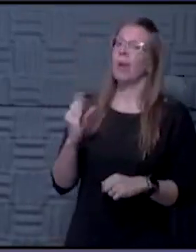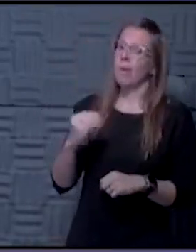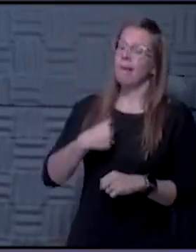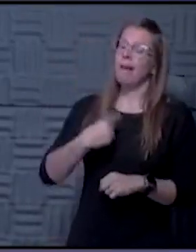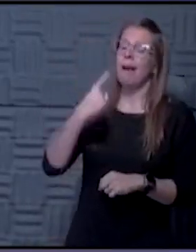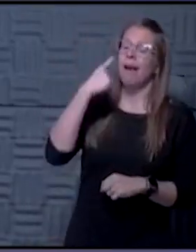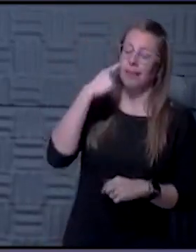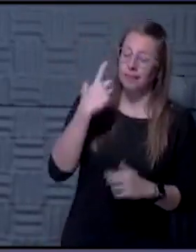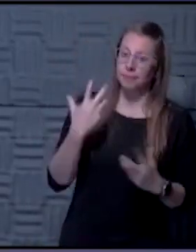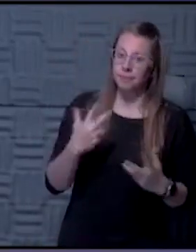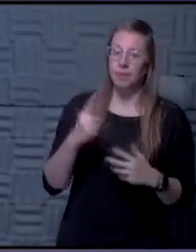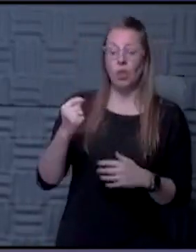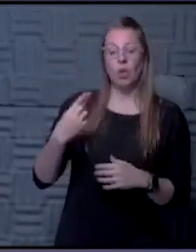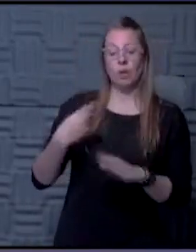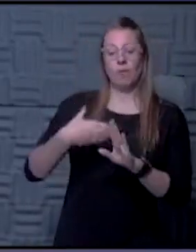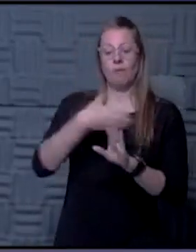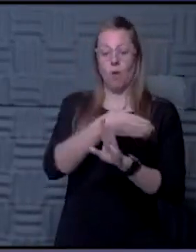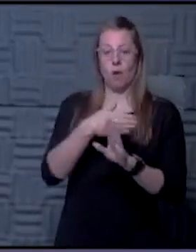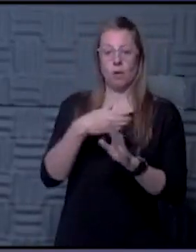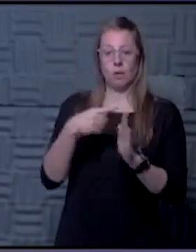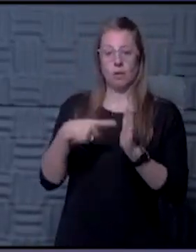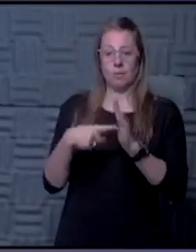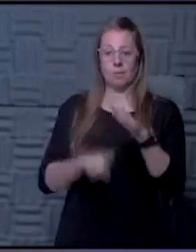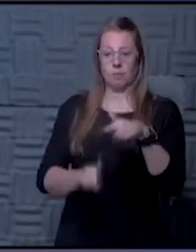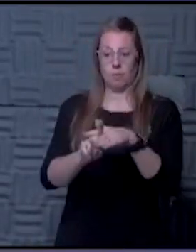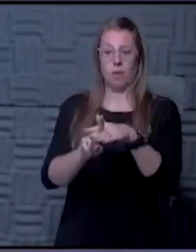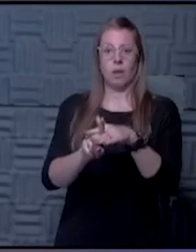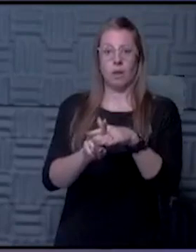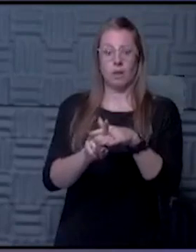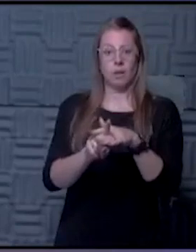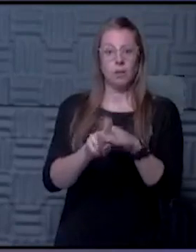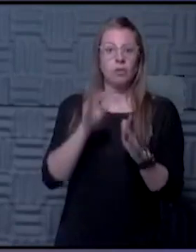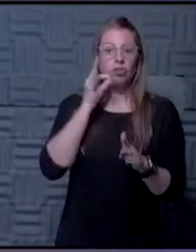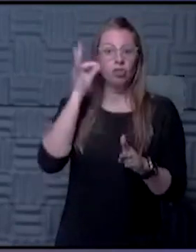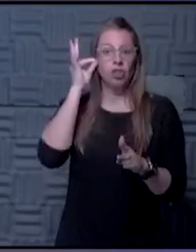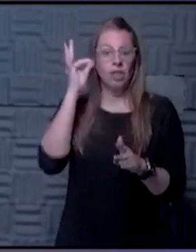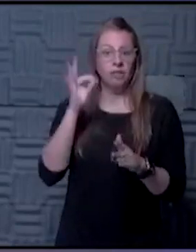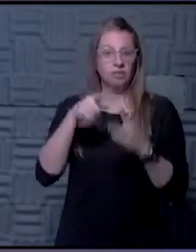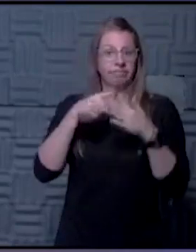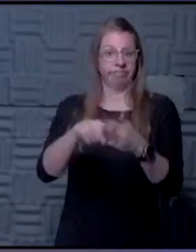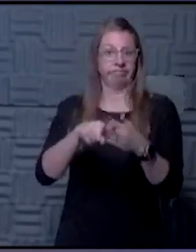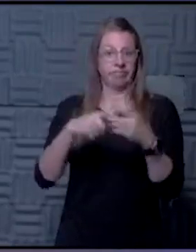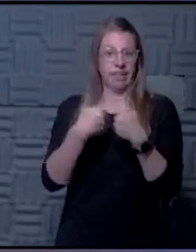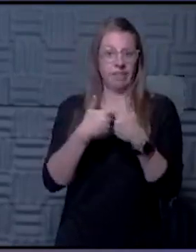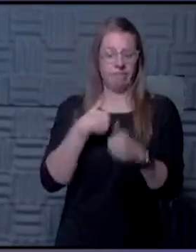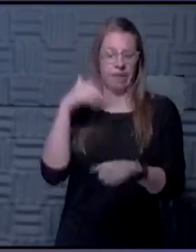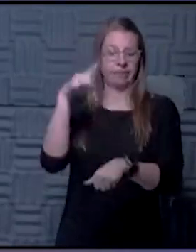think that Thursday before I started showing symptoms, it was the Chiefs kickoff game. Oh, you went, didn't you?